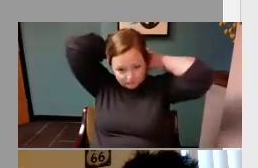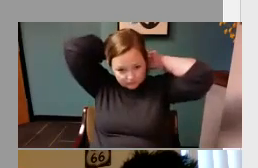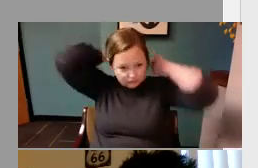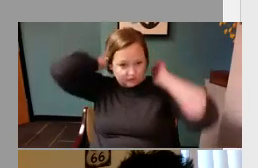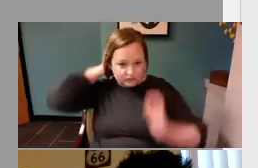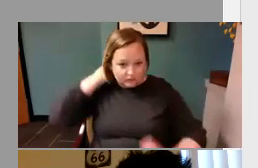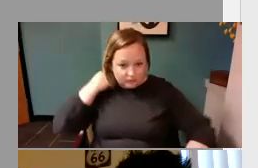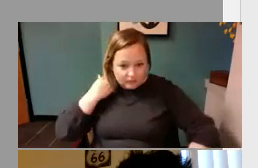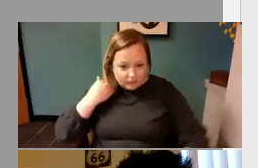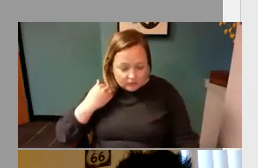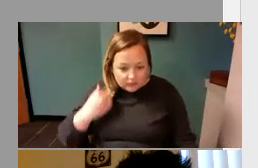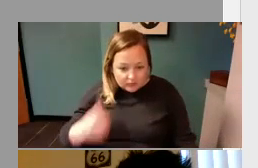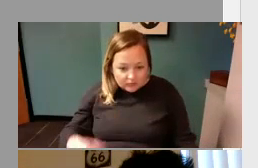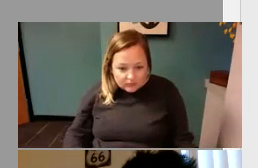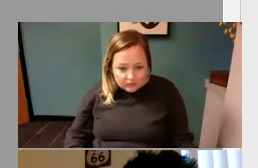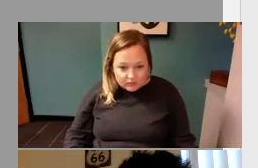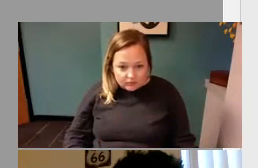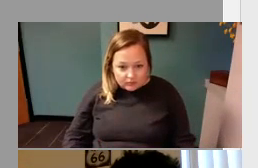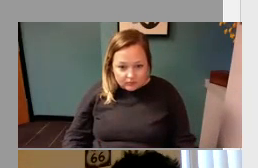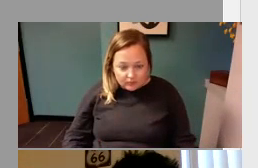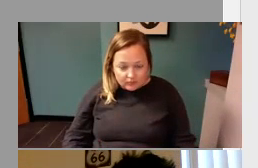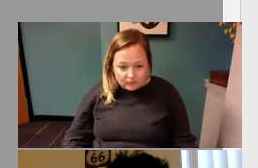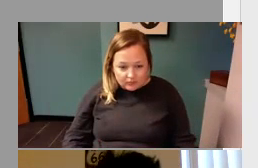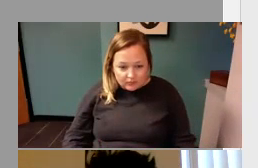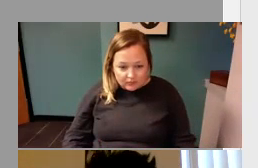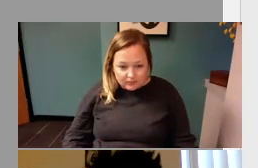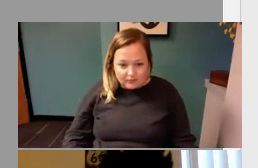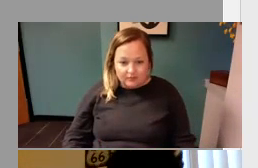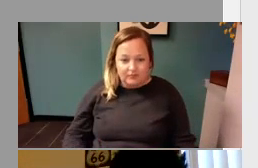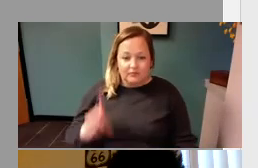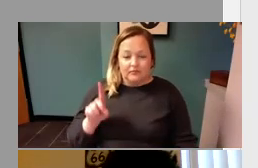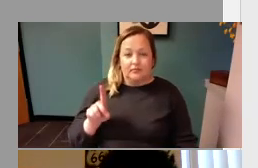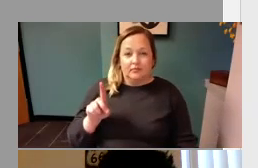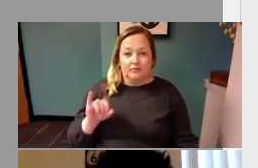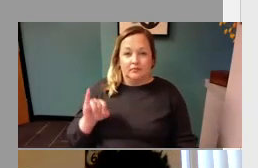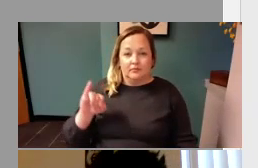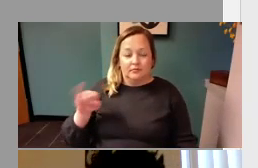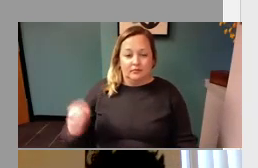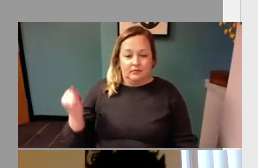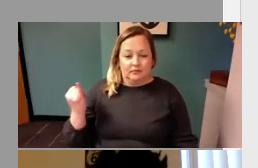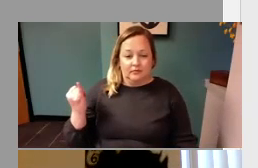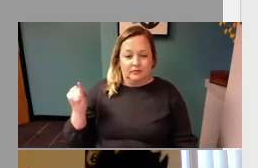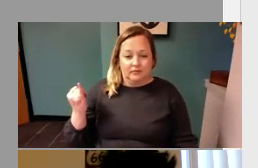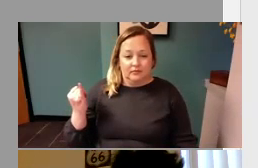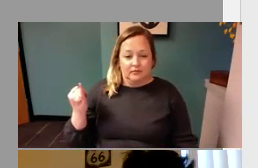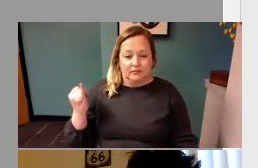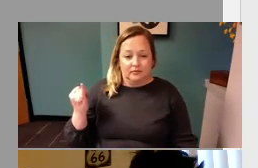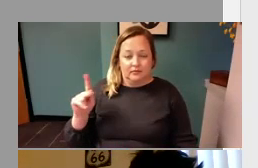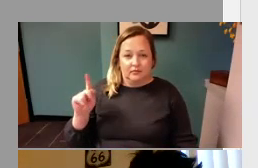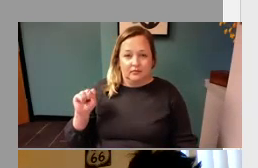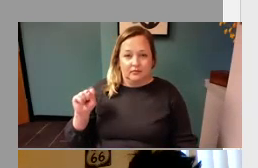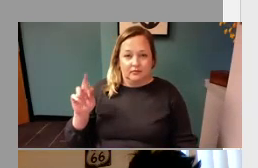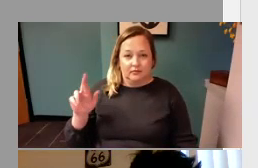I guess, Dijkstra. It might be wrong. Okay. So it picks